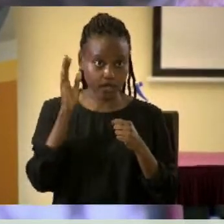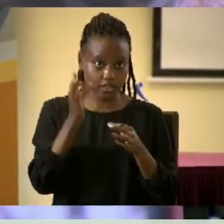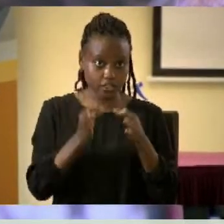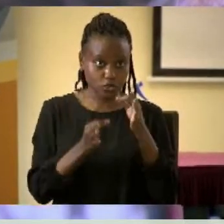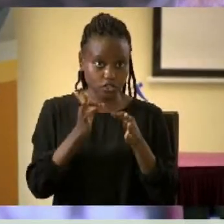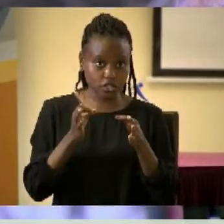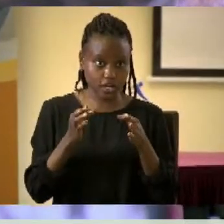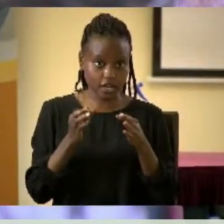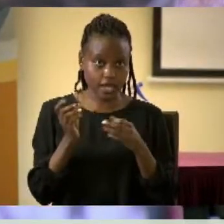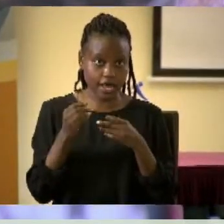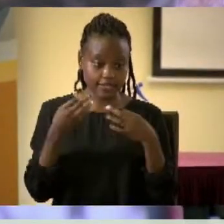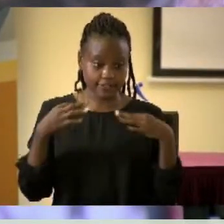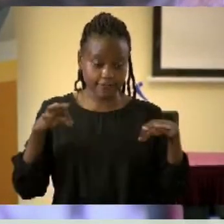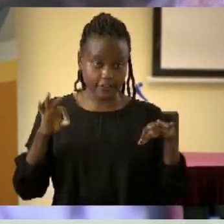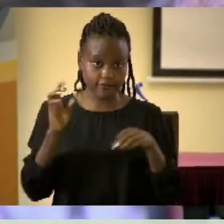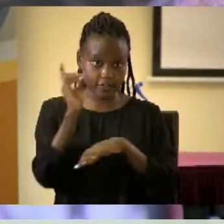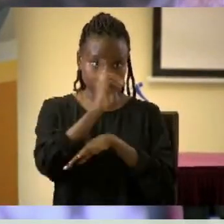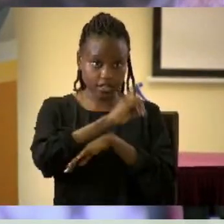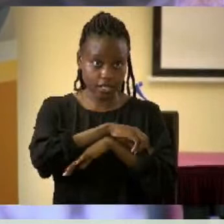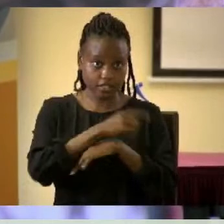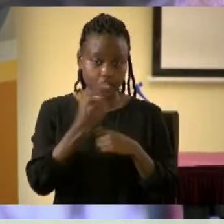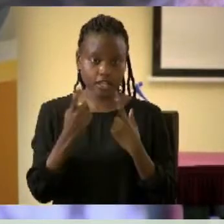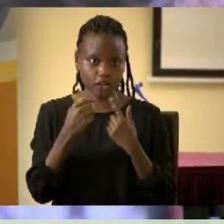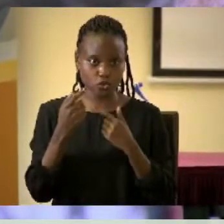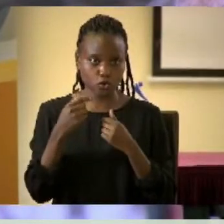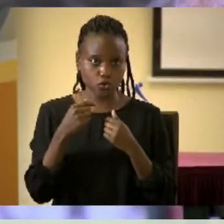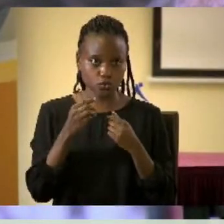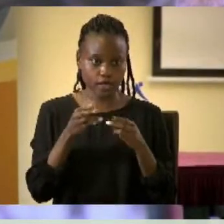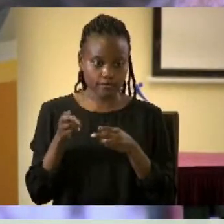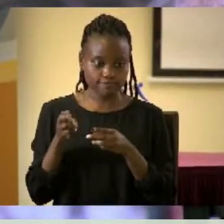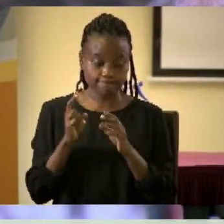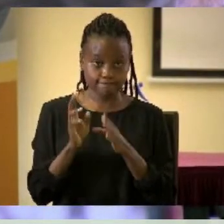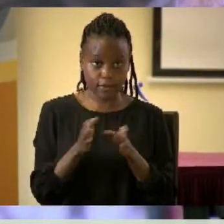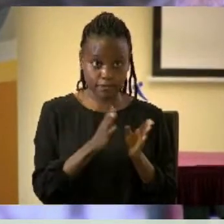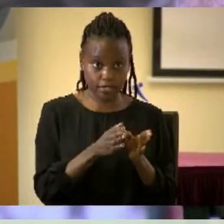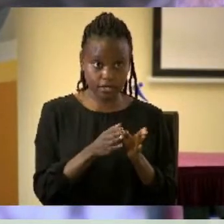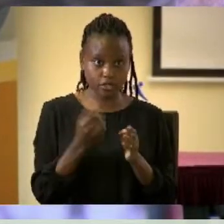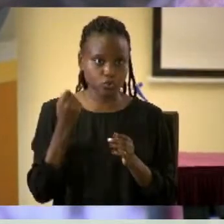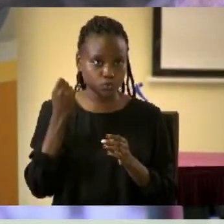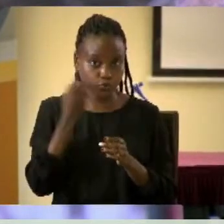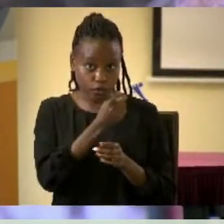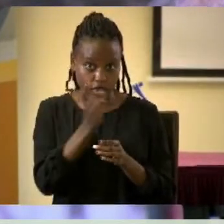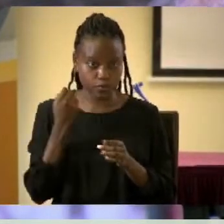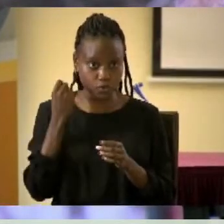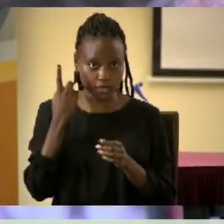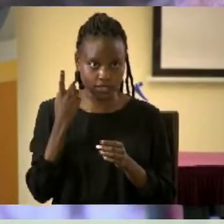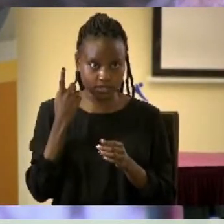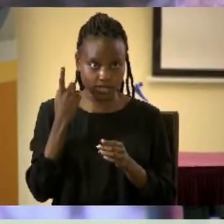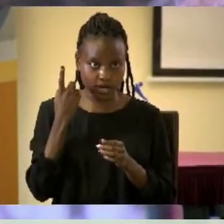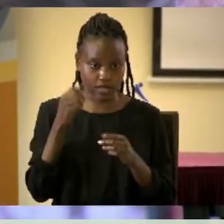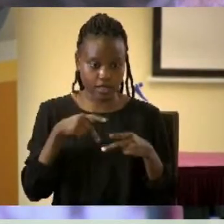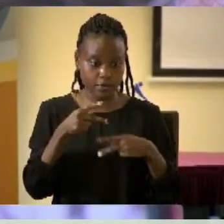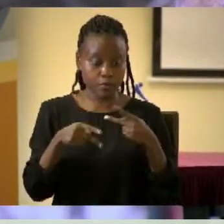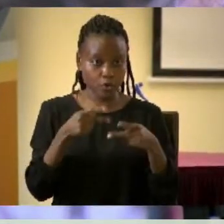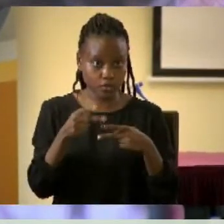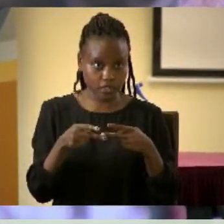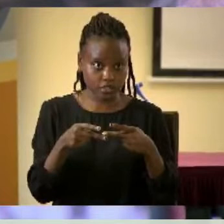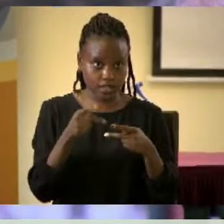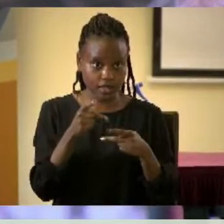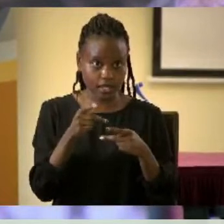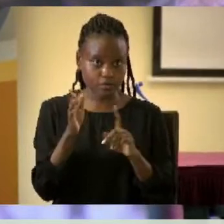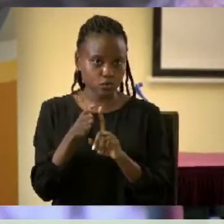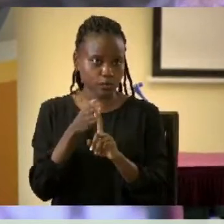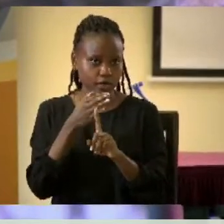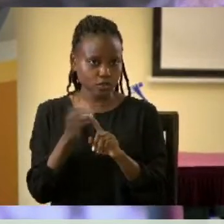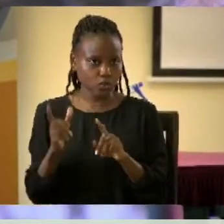days through which we engage with the public to help them understand the justice processes and enable them better pursue their